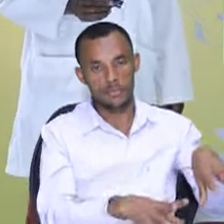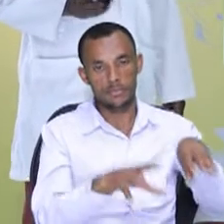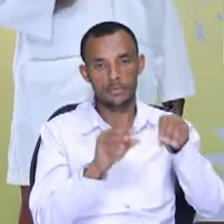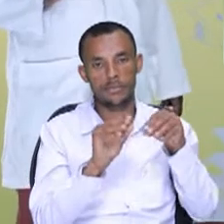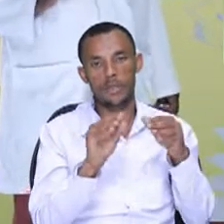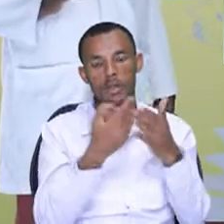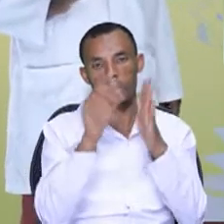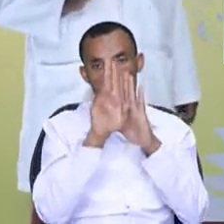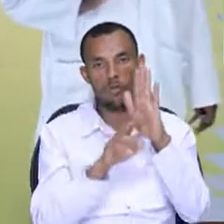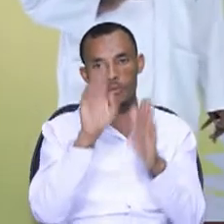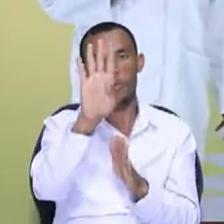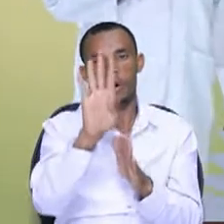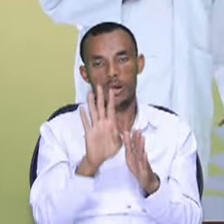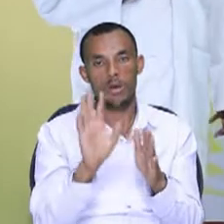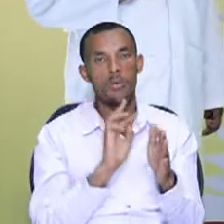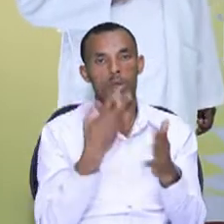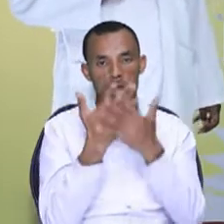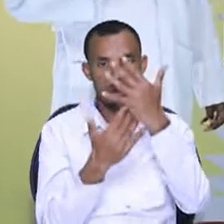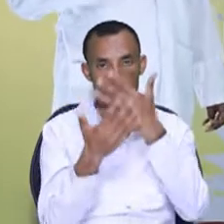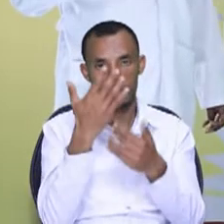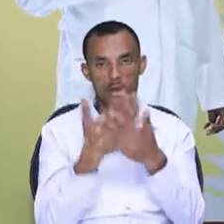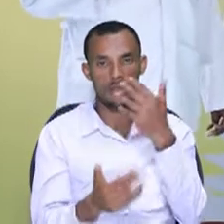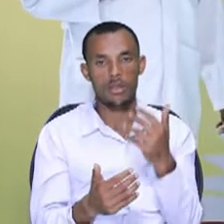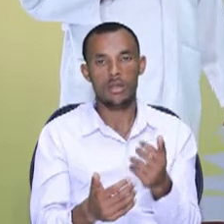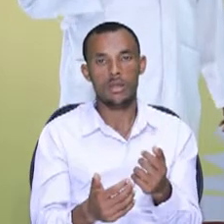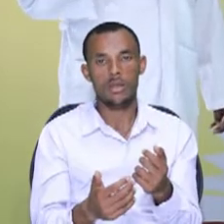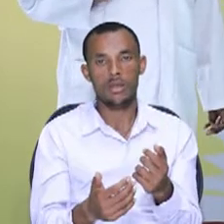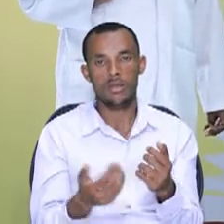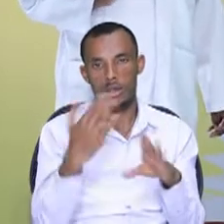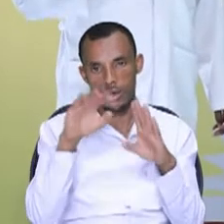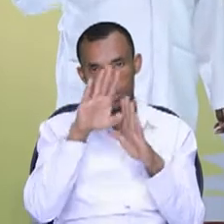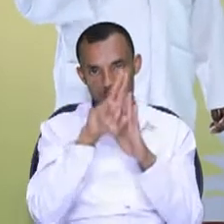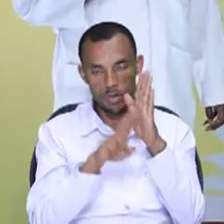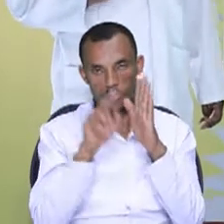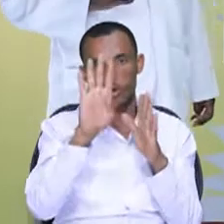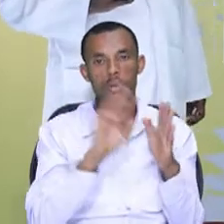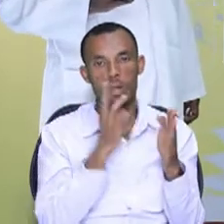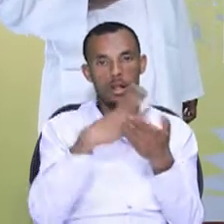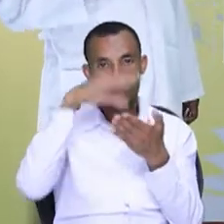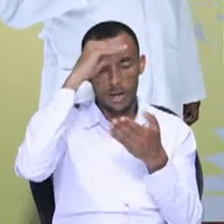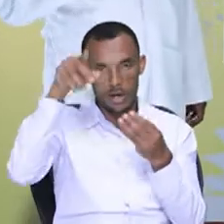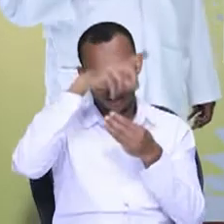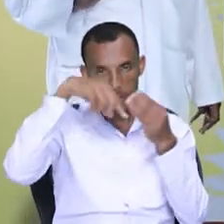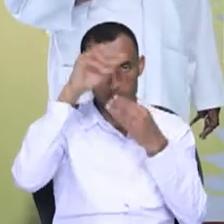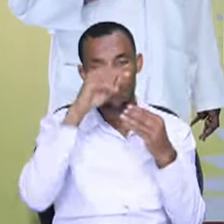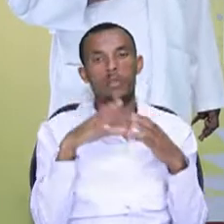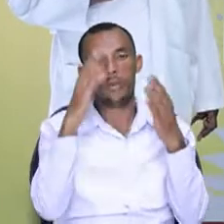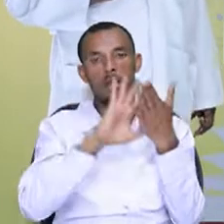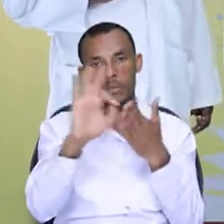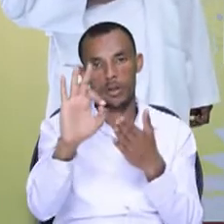Students, in Unit 4, we will discuss. In Unit 4, we have learned about atomic